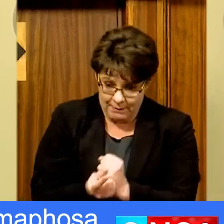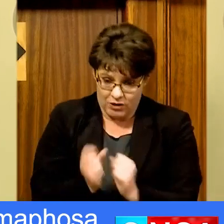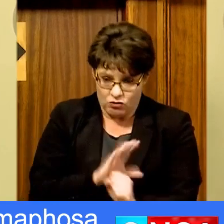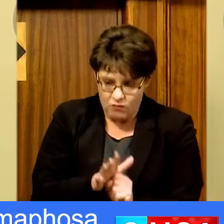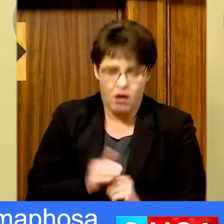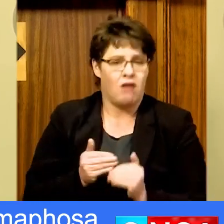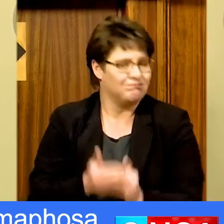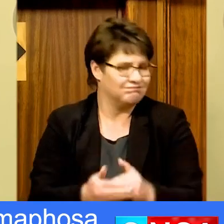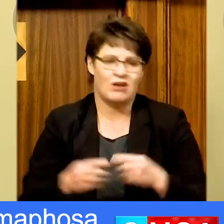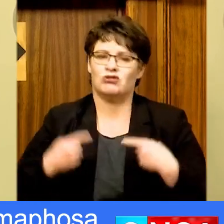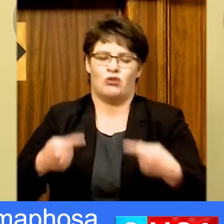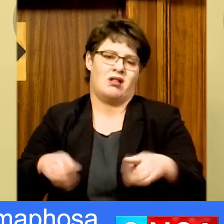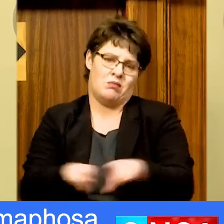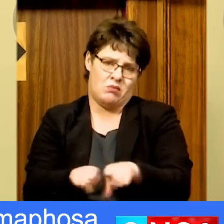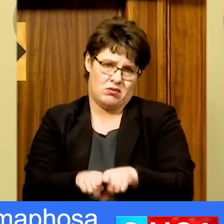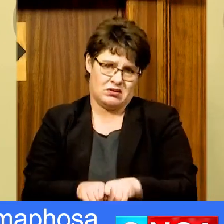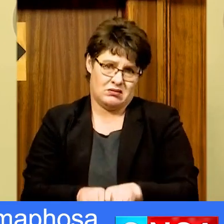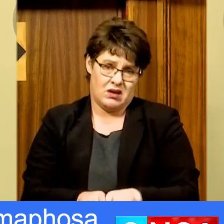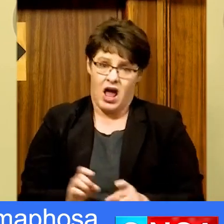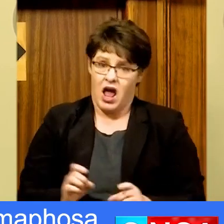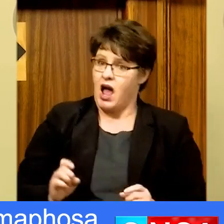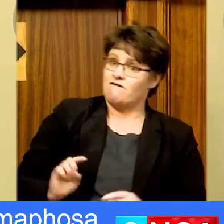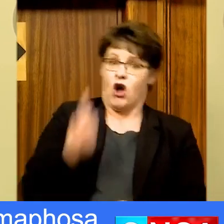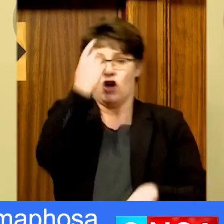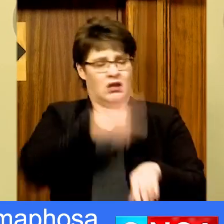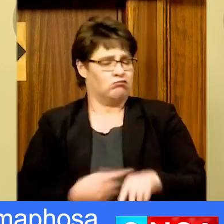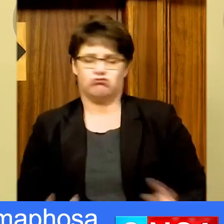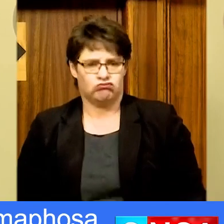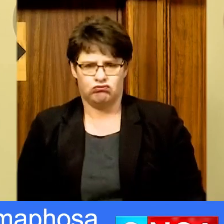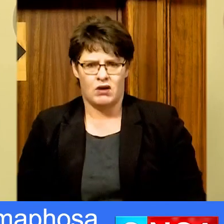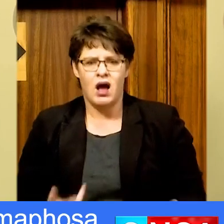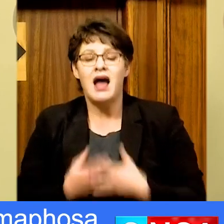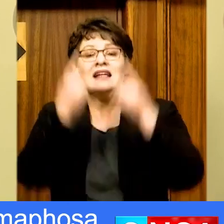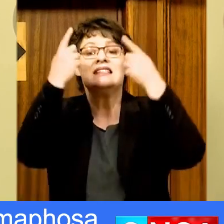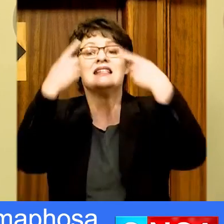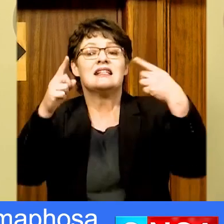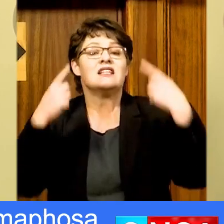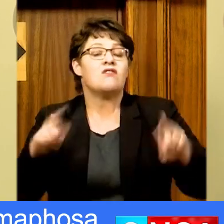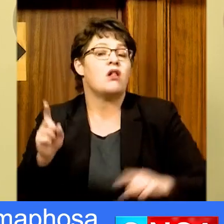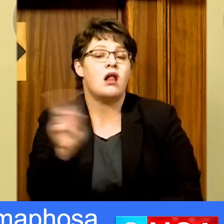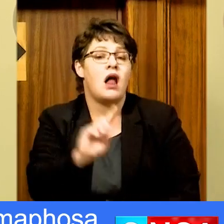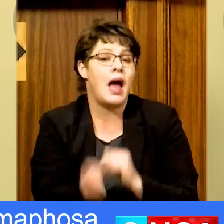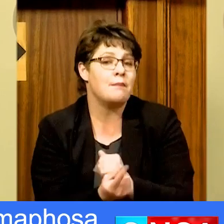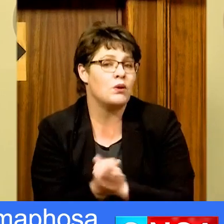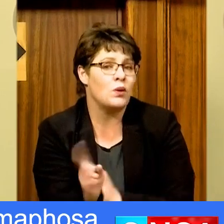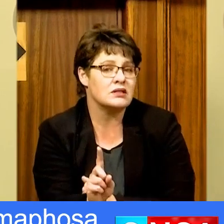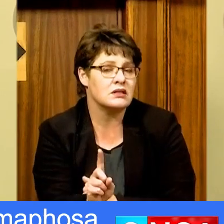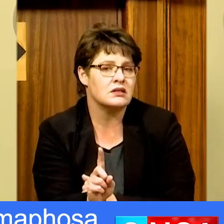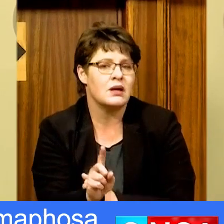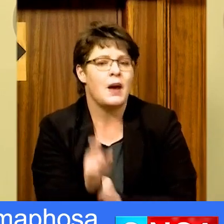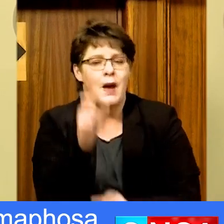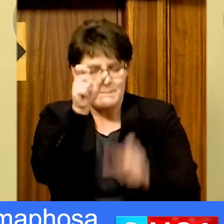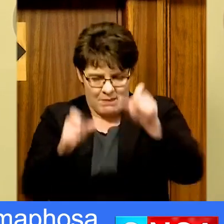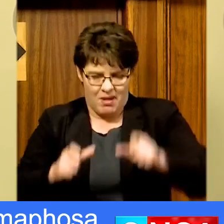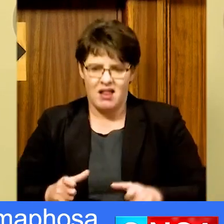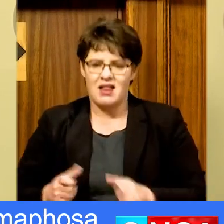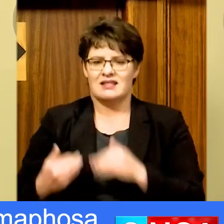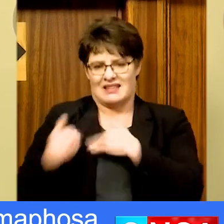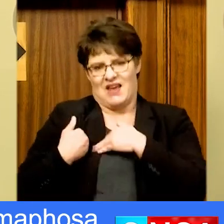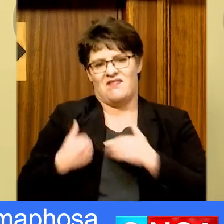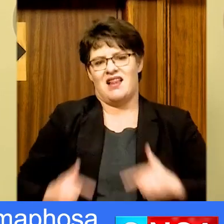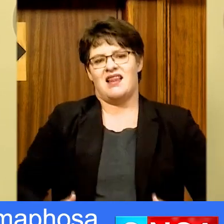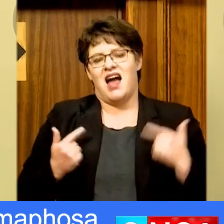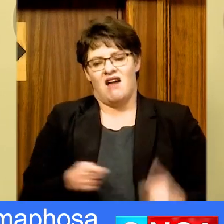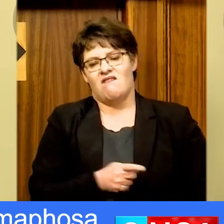we must remember that the most important measure of success is the number of lives that we